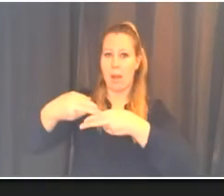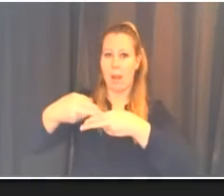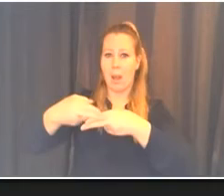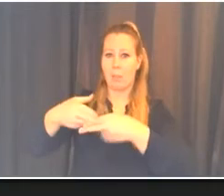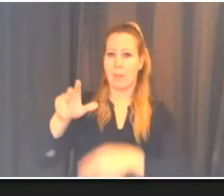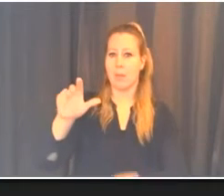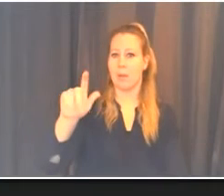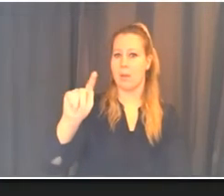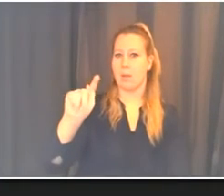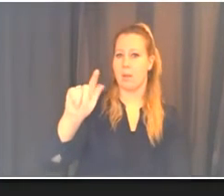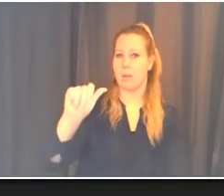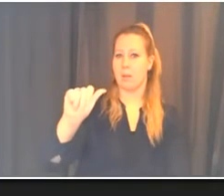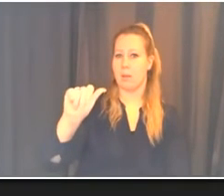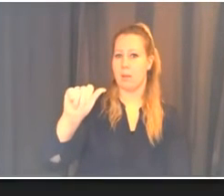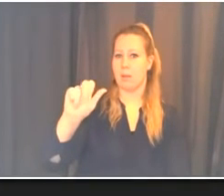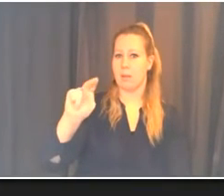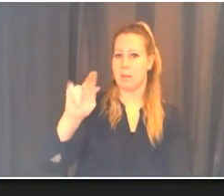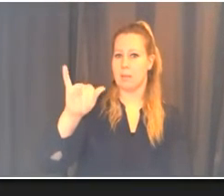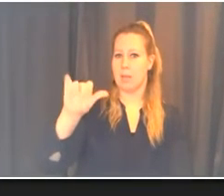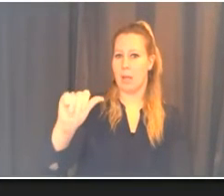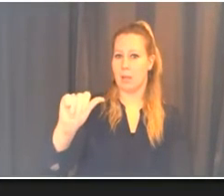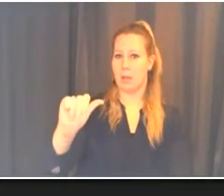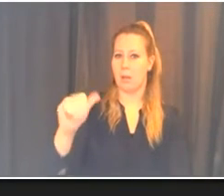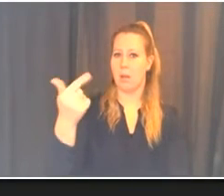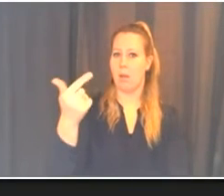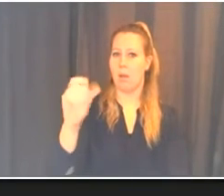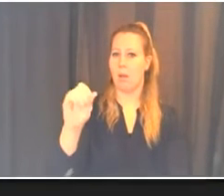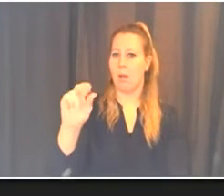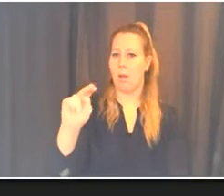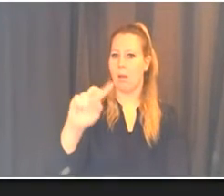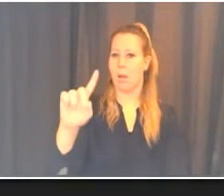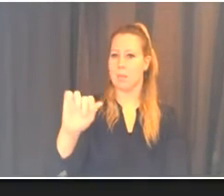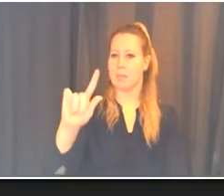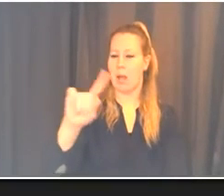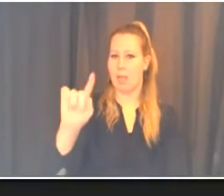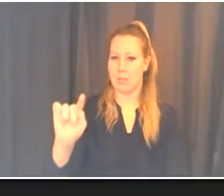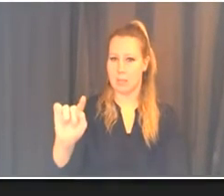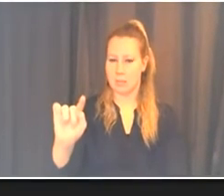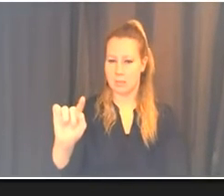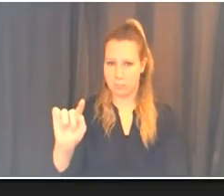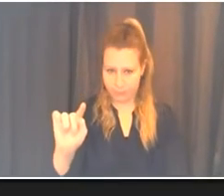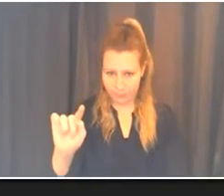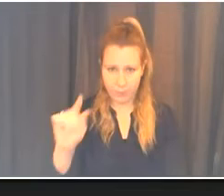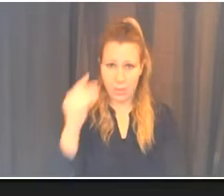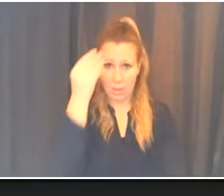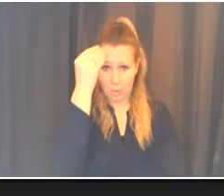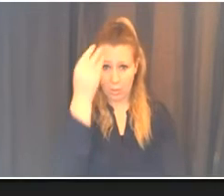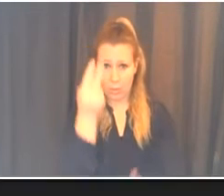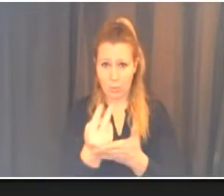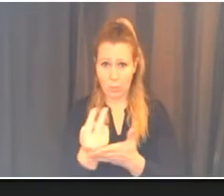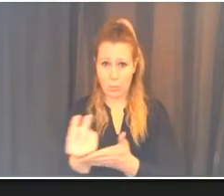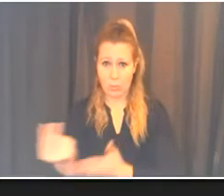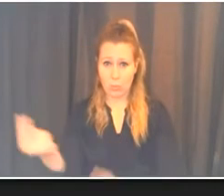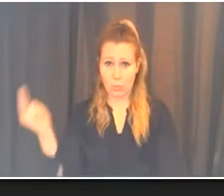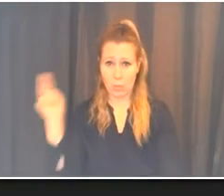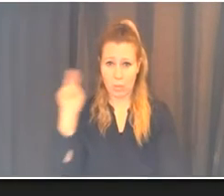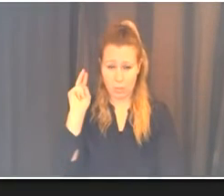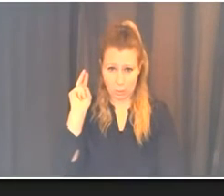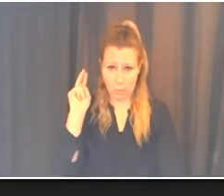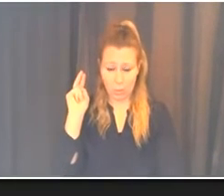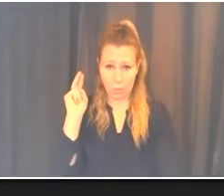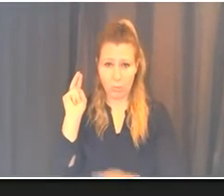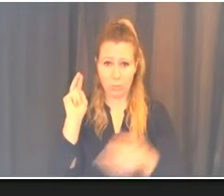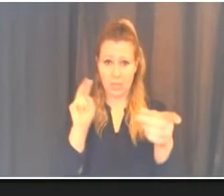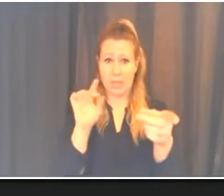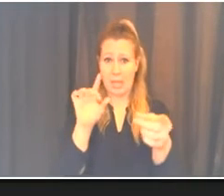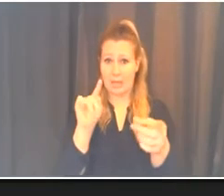Harlem police had just responded to a 911 call about a dispute she was having with her partner she had been strangled to death and